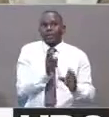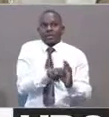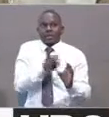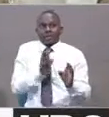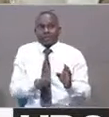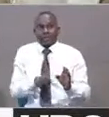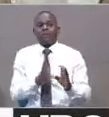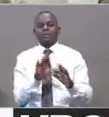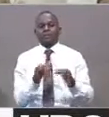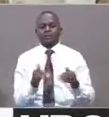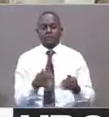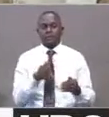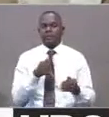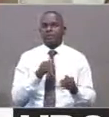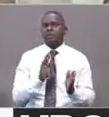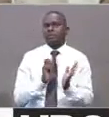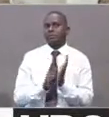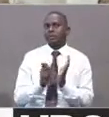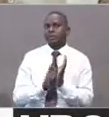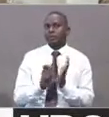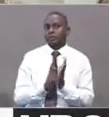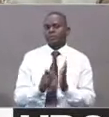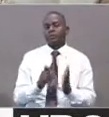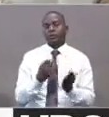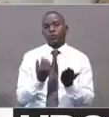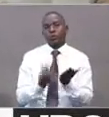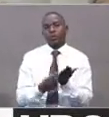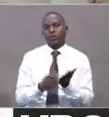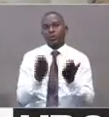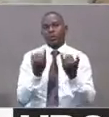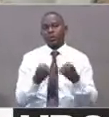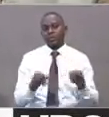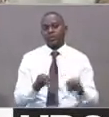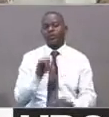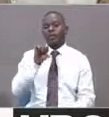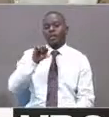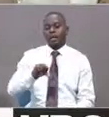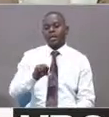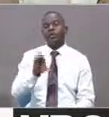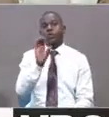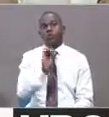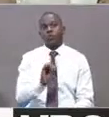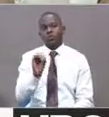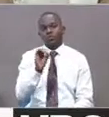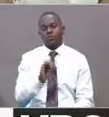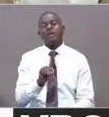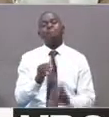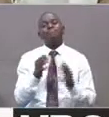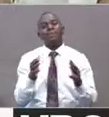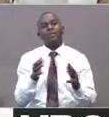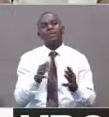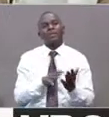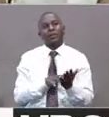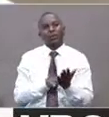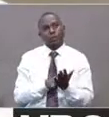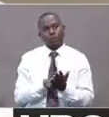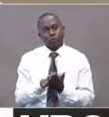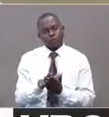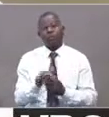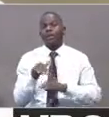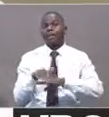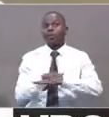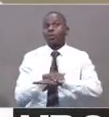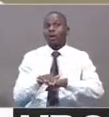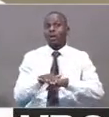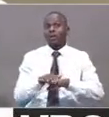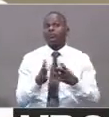Some literature believes that the Ugandan independence on the 9th of October was a big cost to the Buganda kingdom.